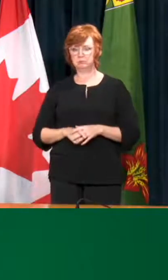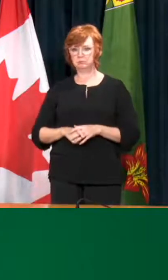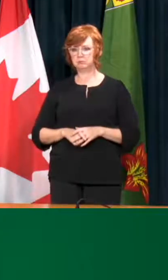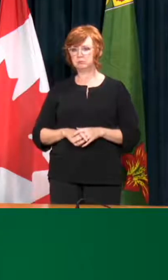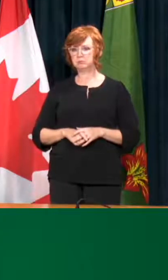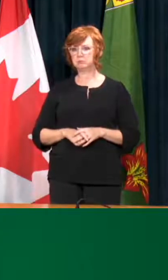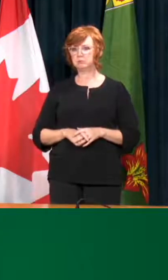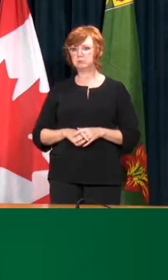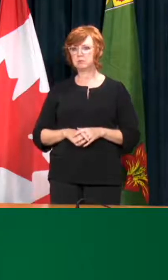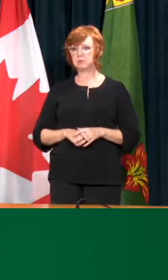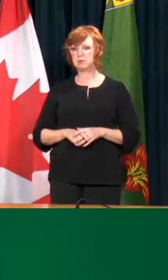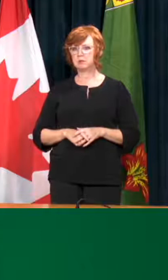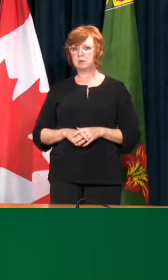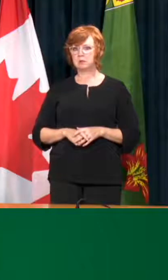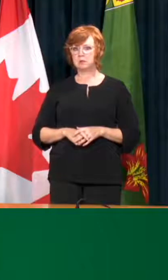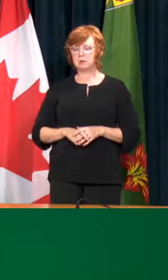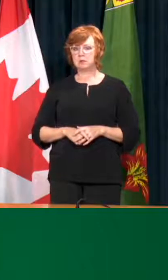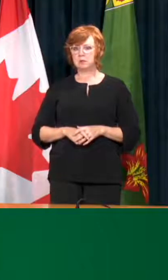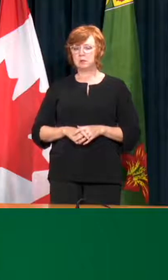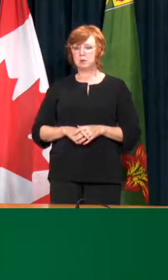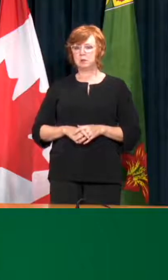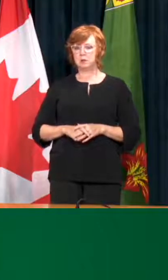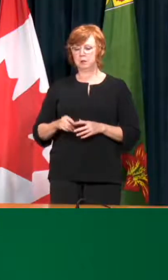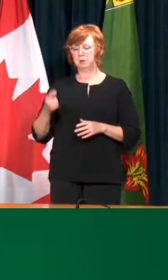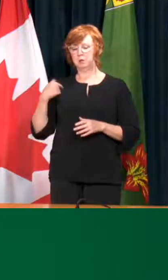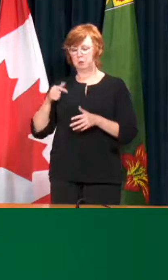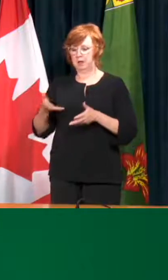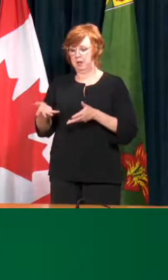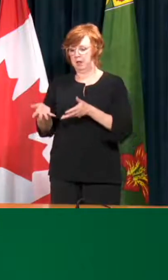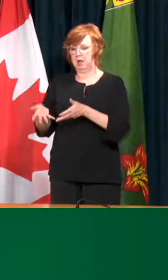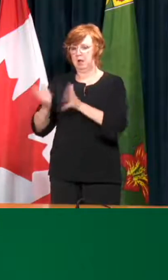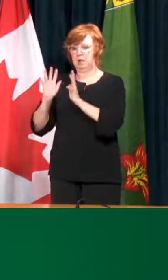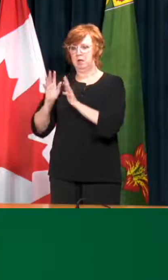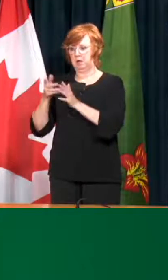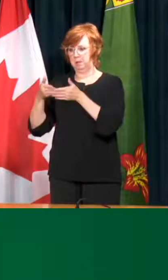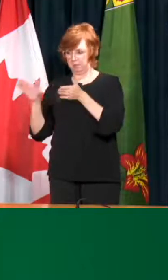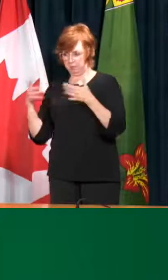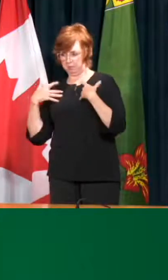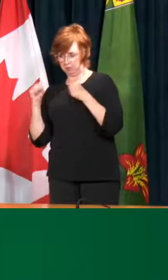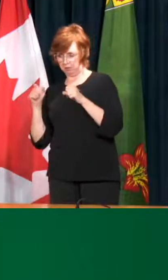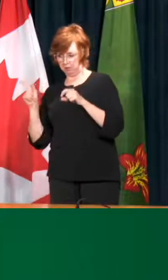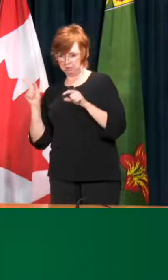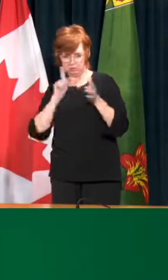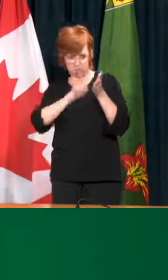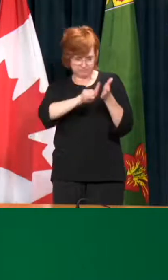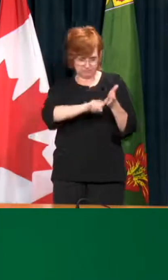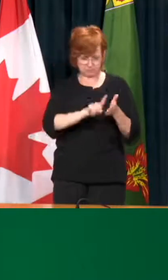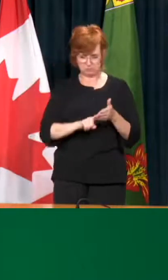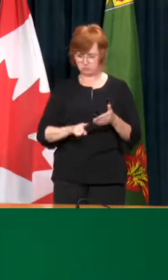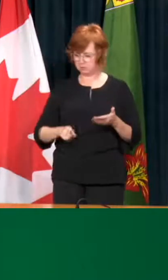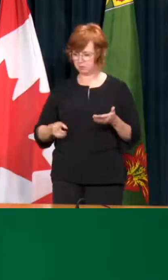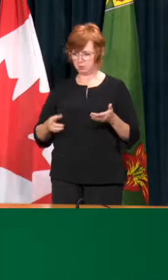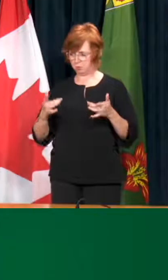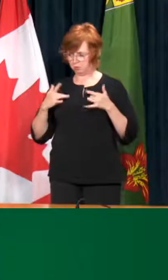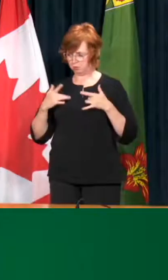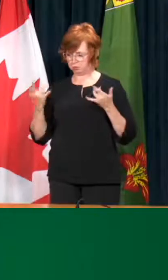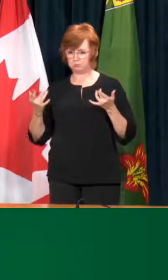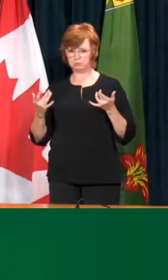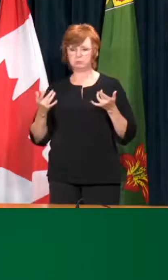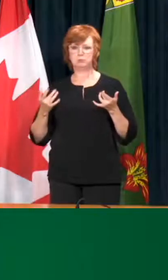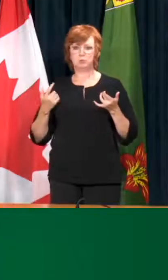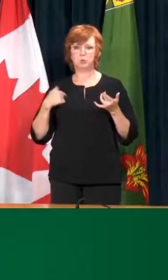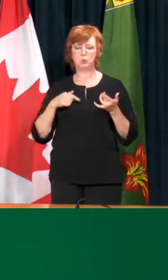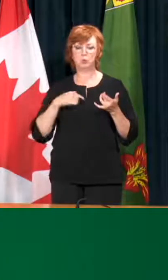the public health investigation to conclude to see if there was, if this was just a coincidence or if there was community transmission that hopefully will